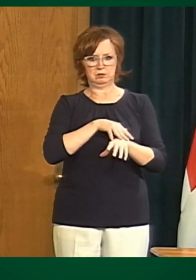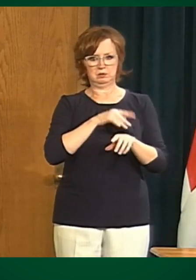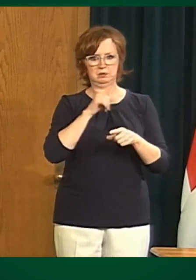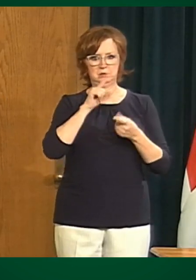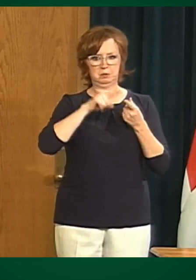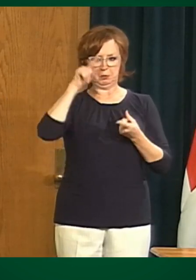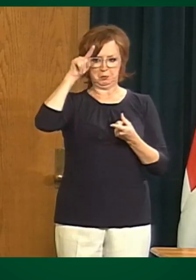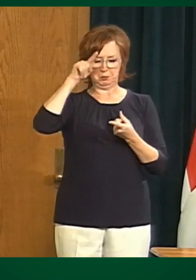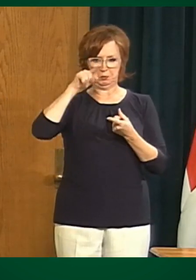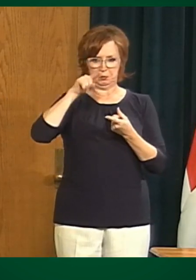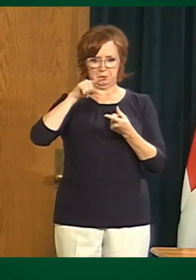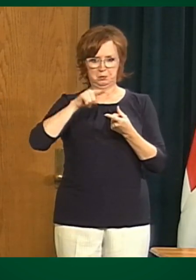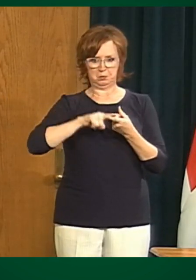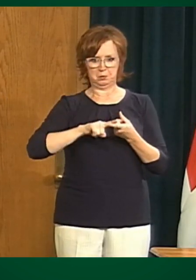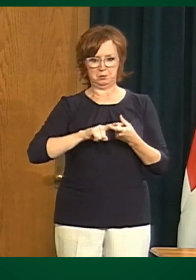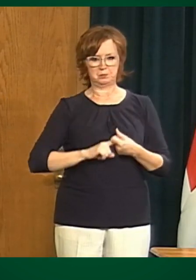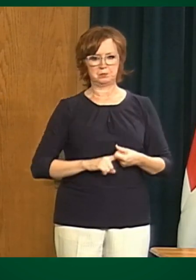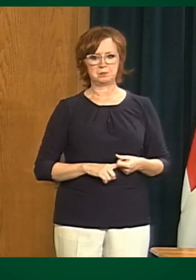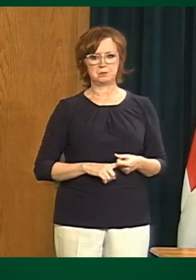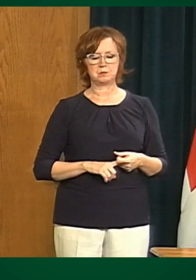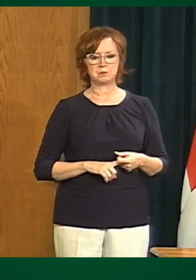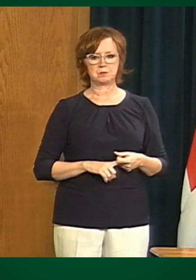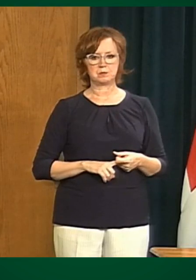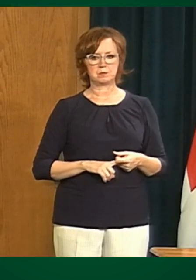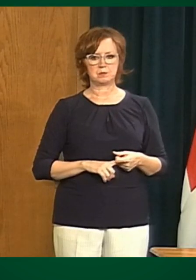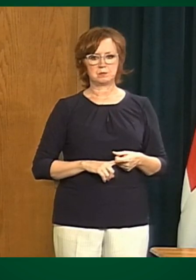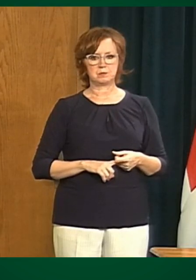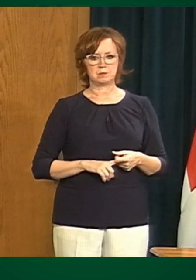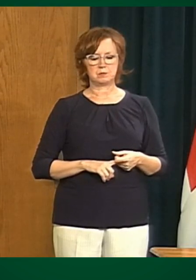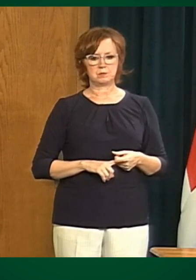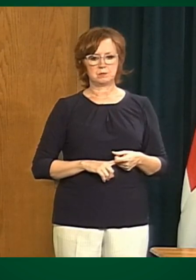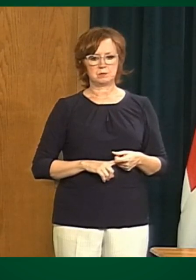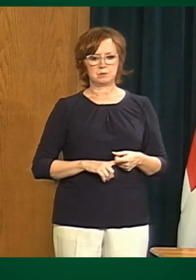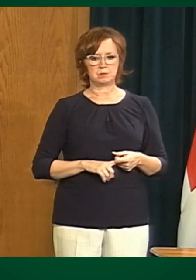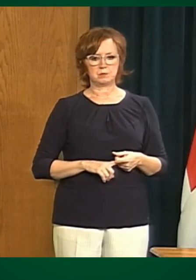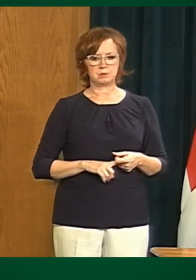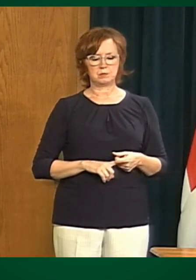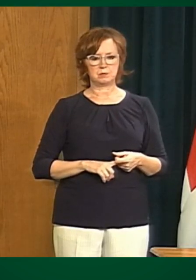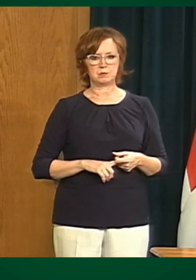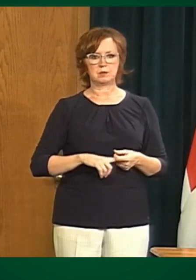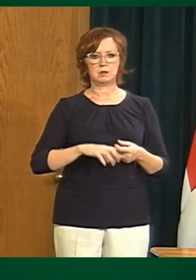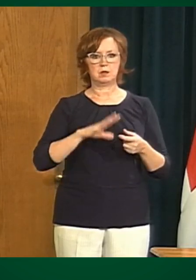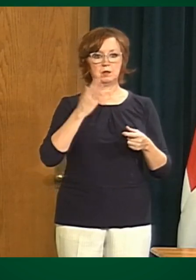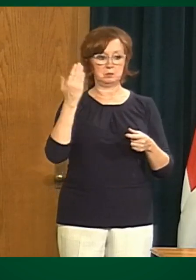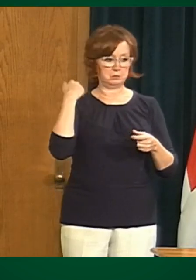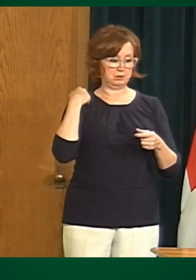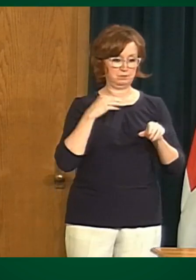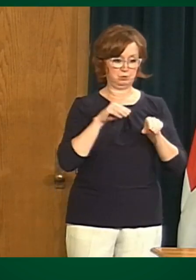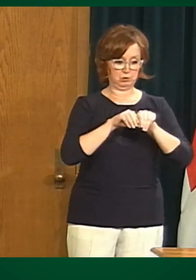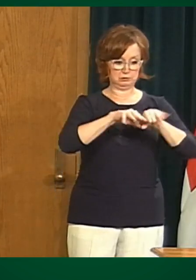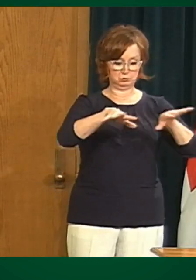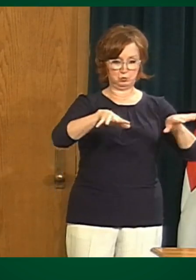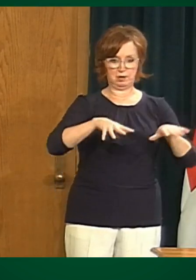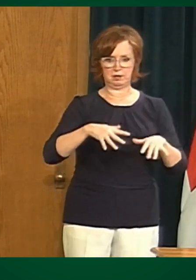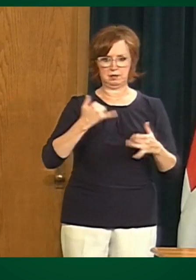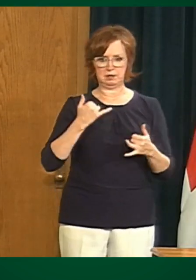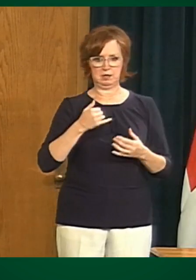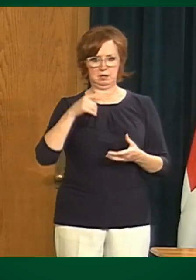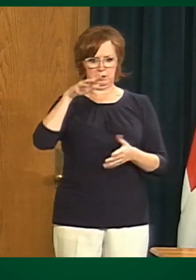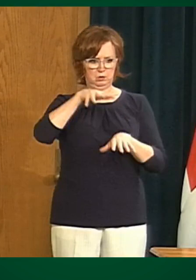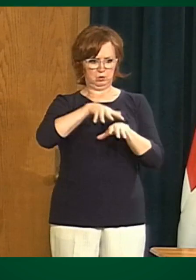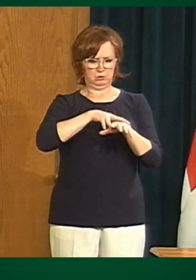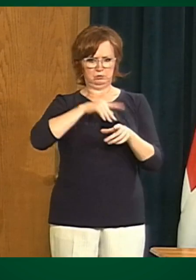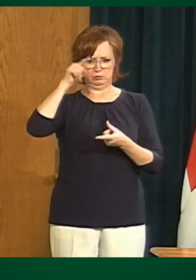slowed and people are allowed to interact close to what they used to be able to, or more than they are now. So shouldn't this evidence